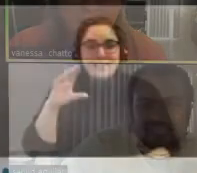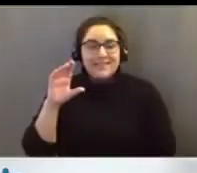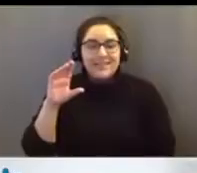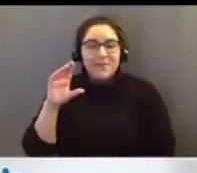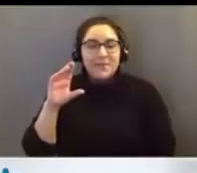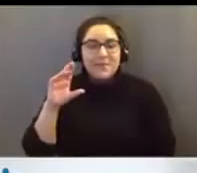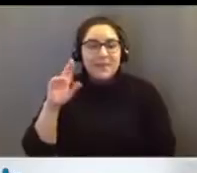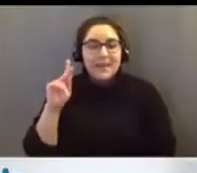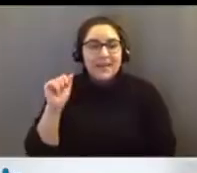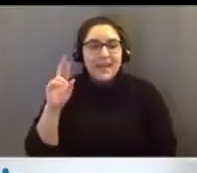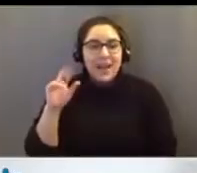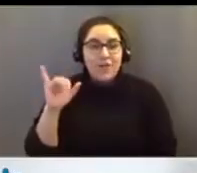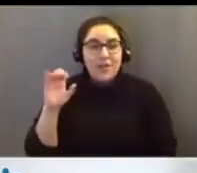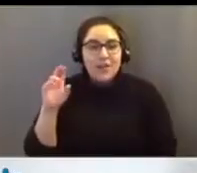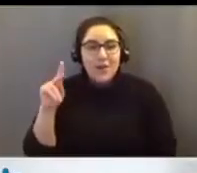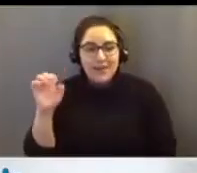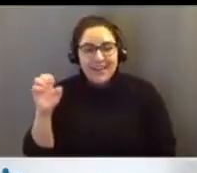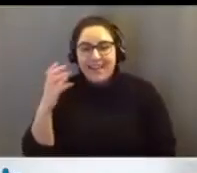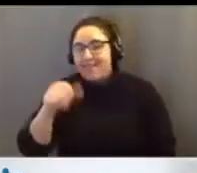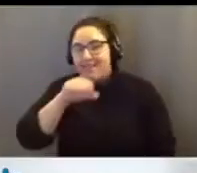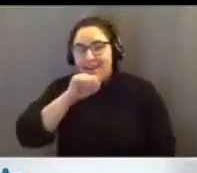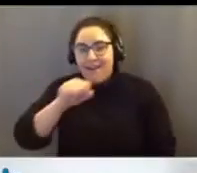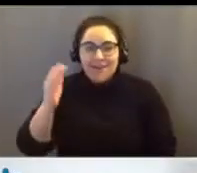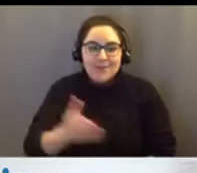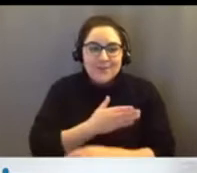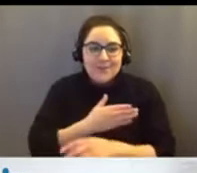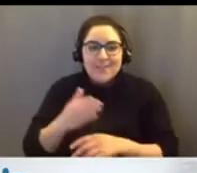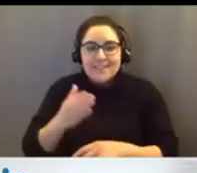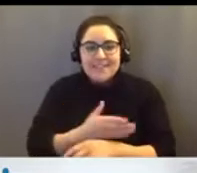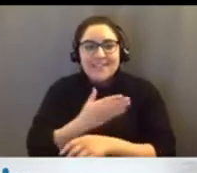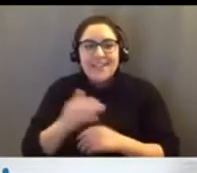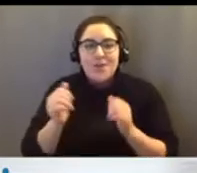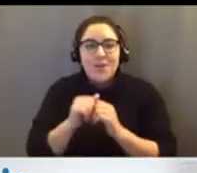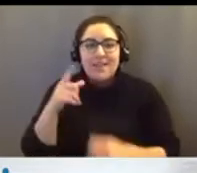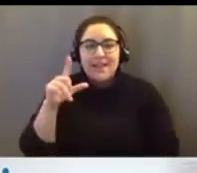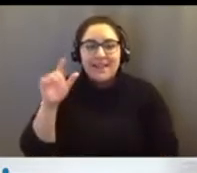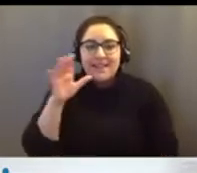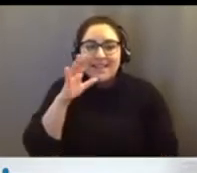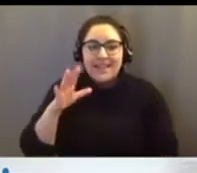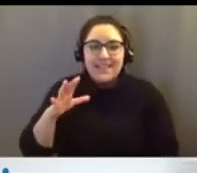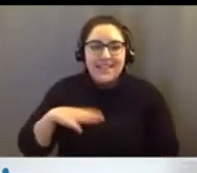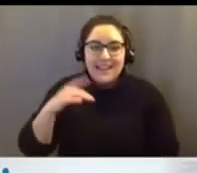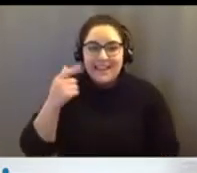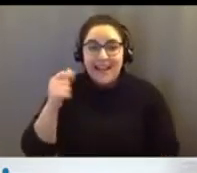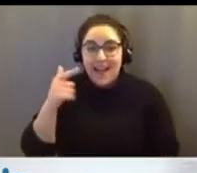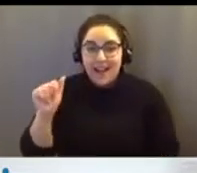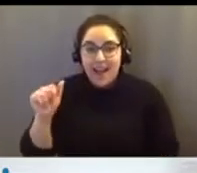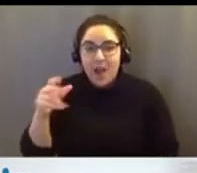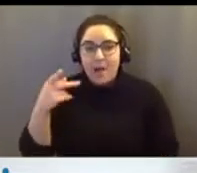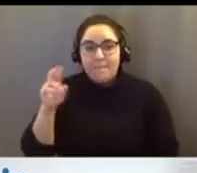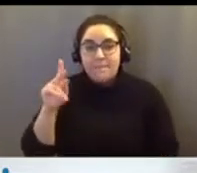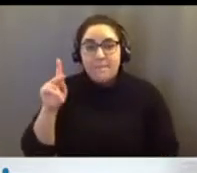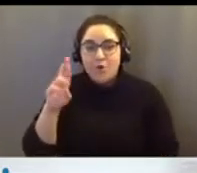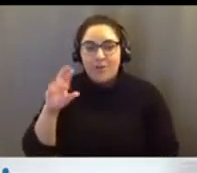sing to Lady Gaga Poker Face. There was even a day where we were there so happy with her. I see